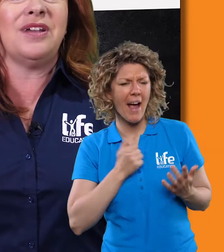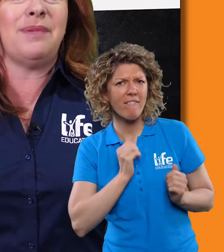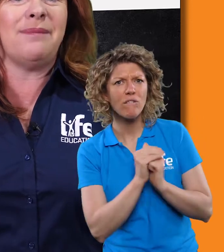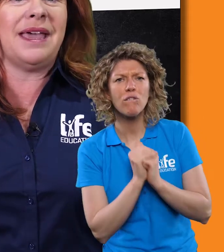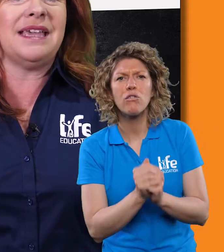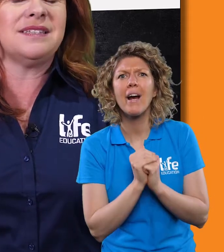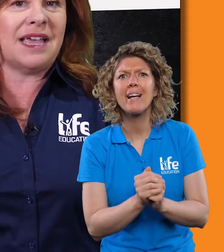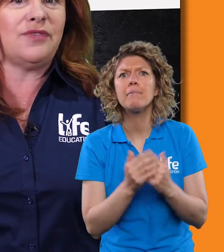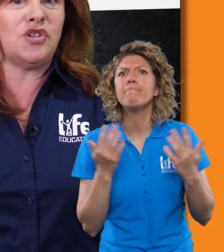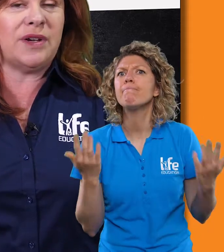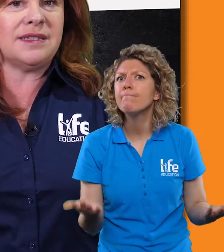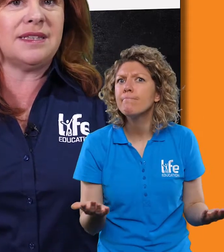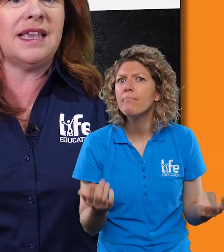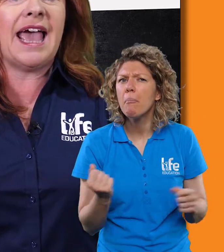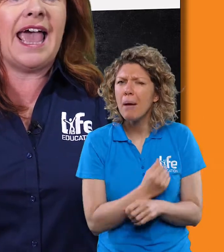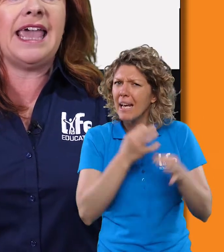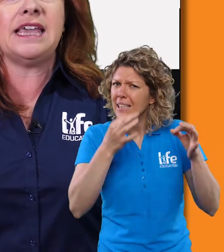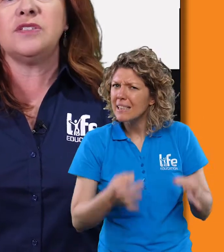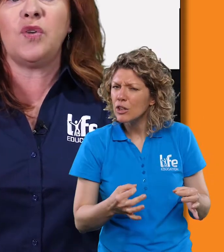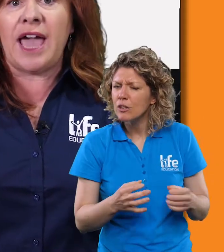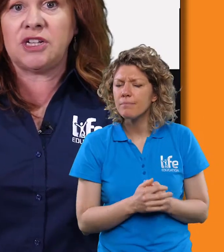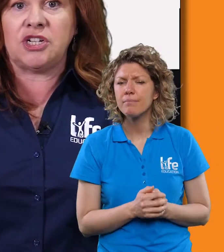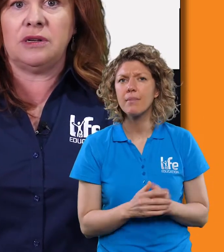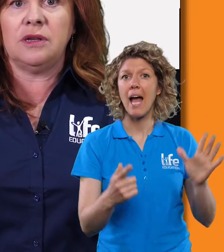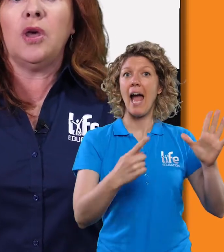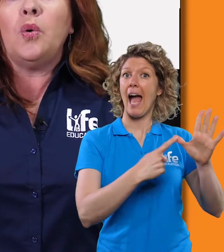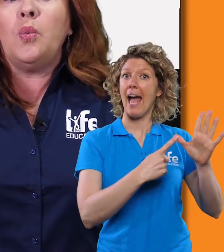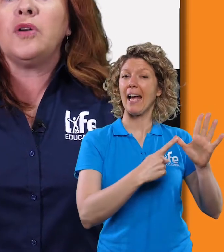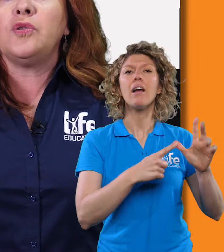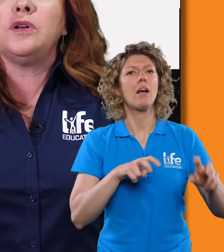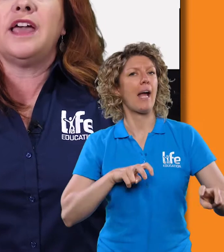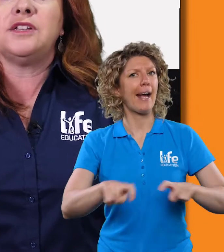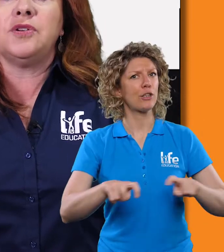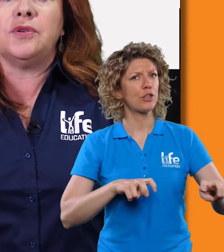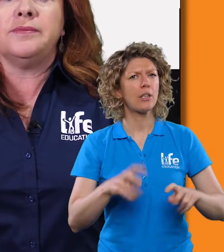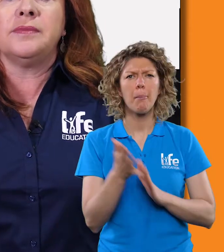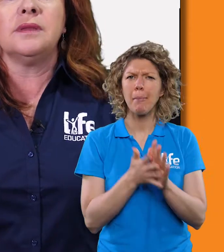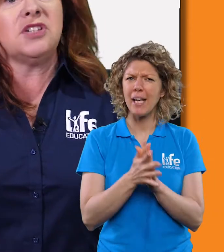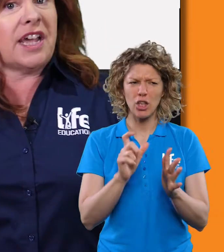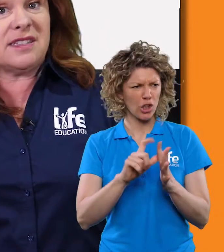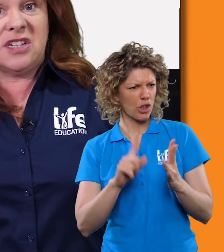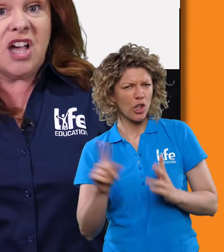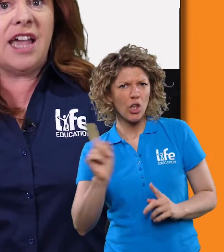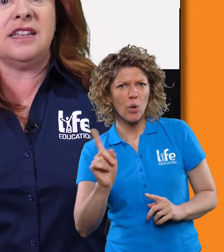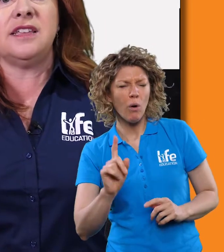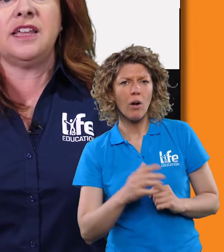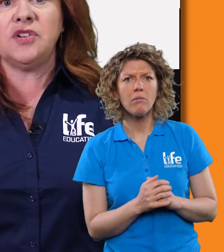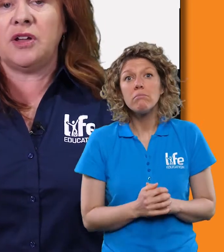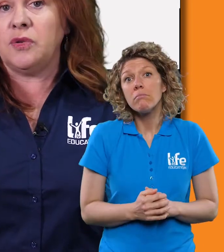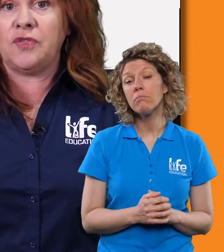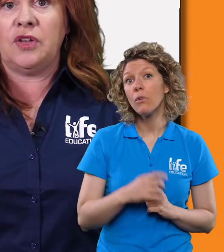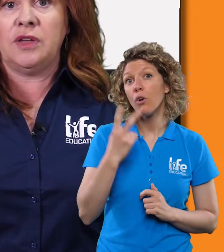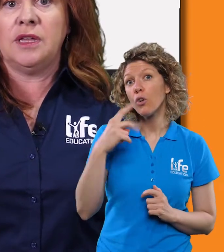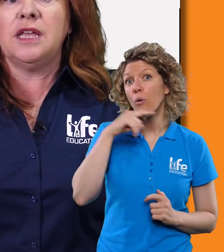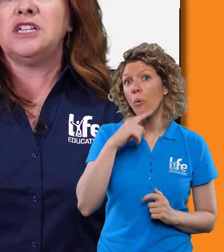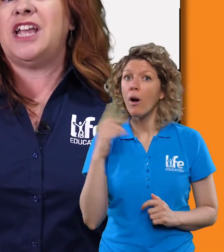and worried about making a safe choice. A is for action. What could they do? Jackson and Tyler said they should go